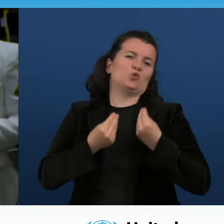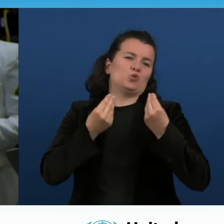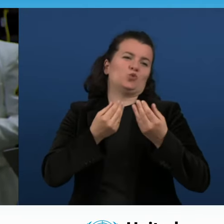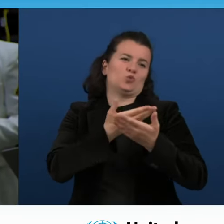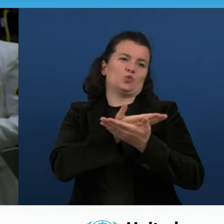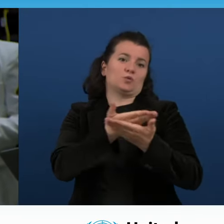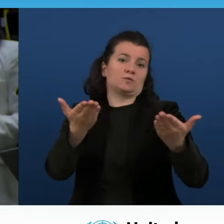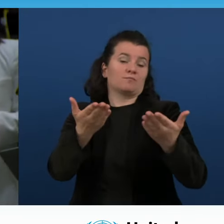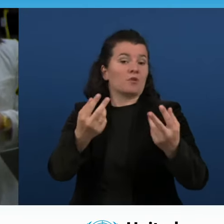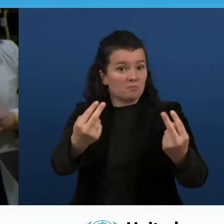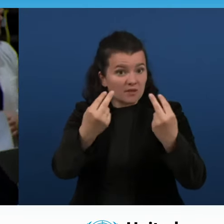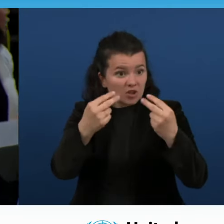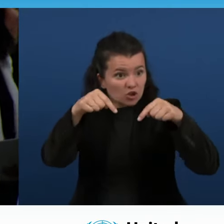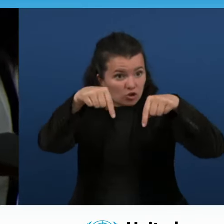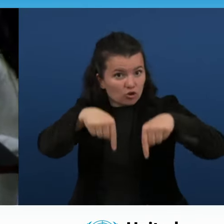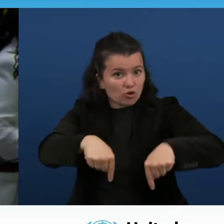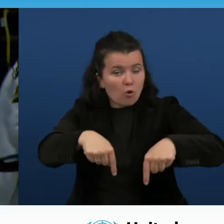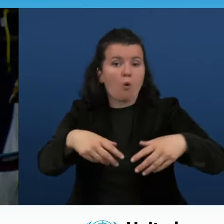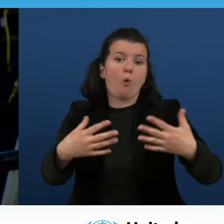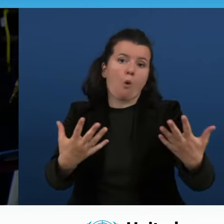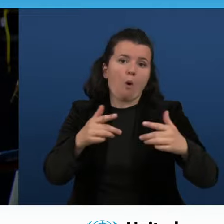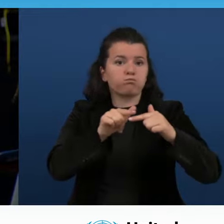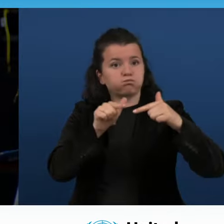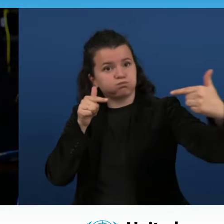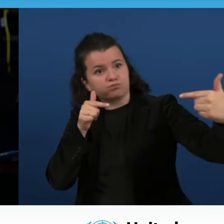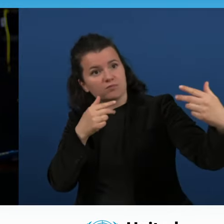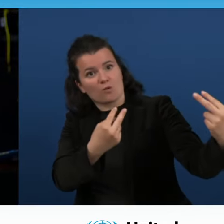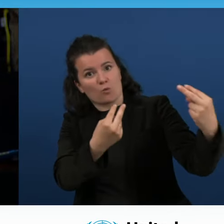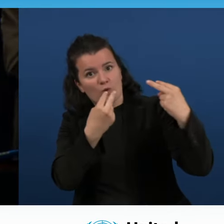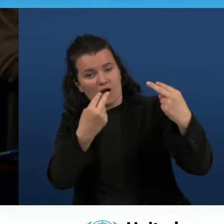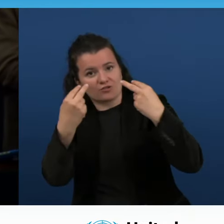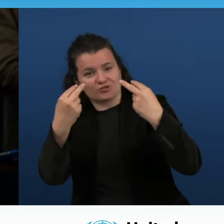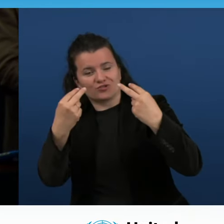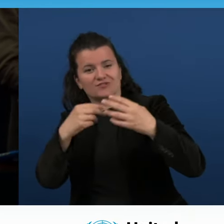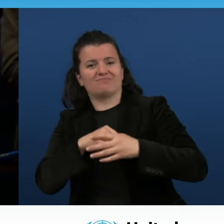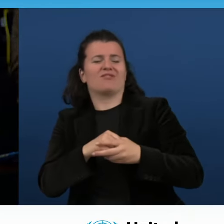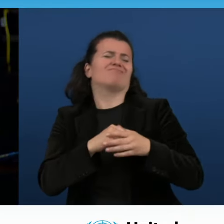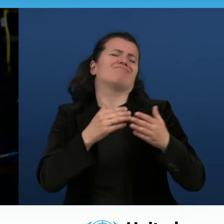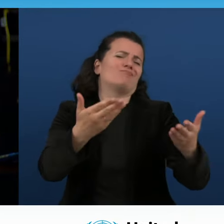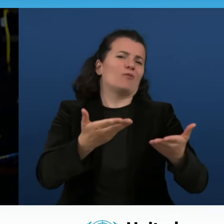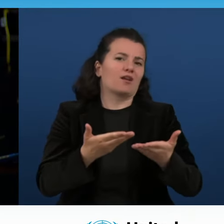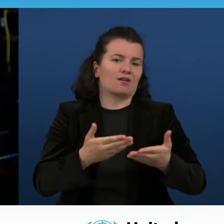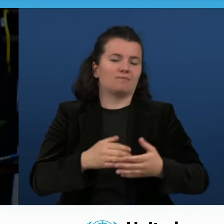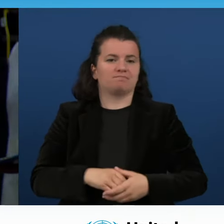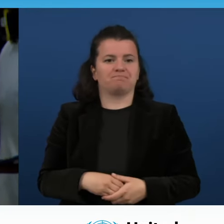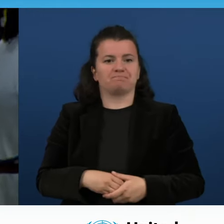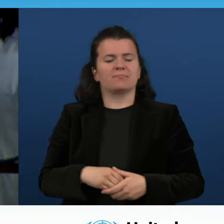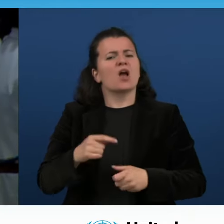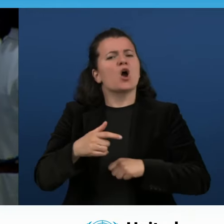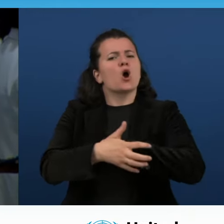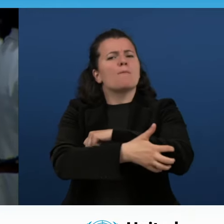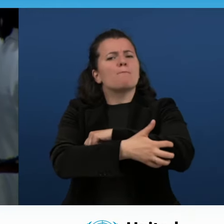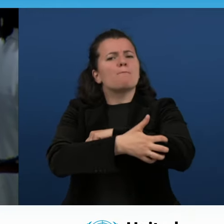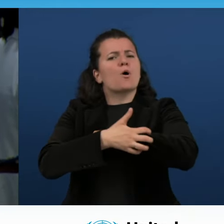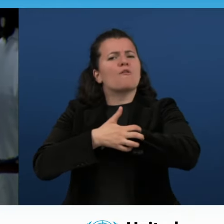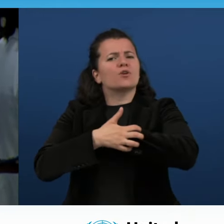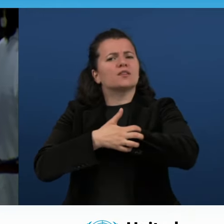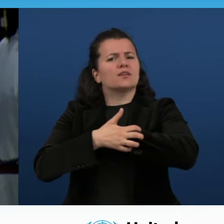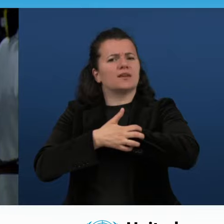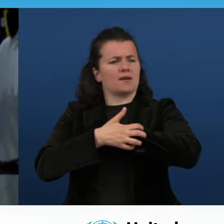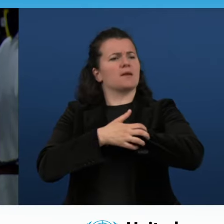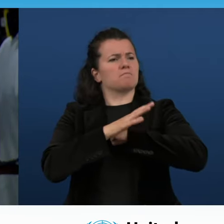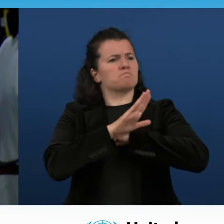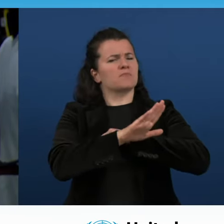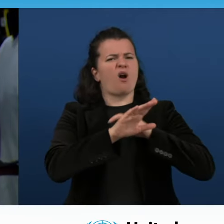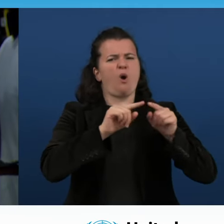Let me start with a question. What is the opposite of poverty? If the first words to come to your mind were wealth or